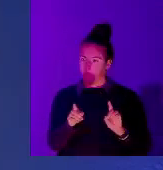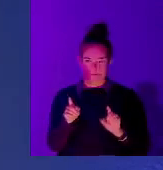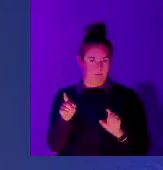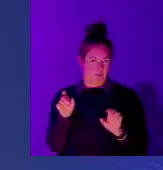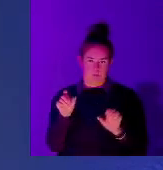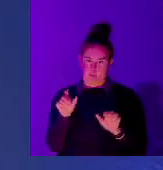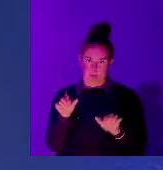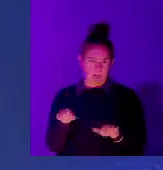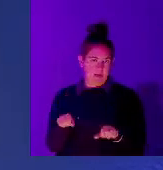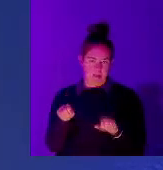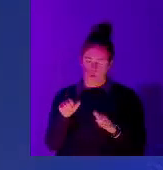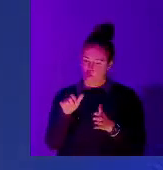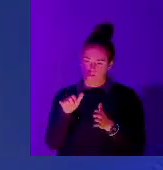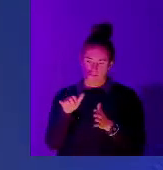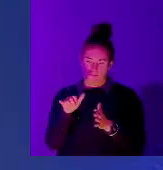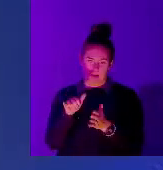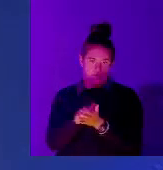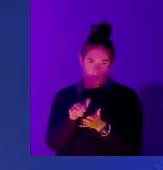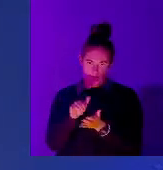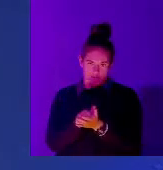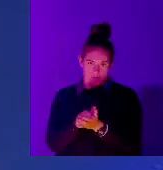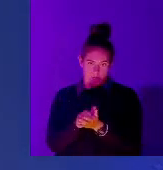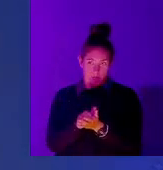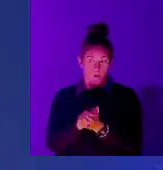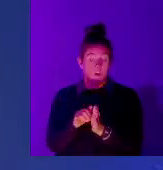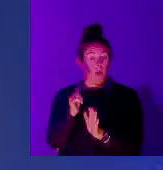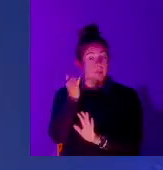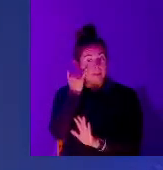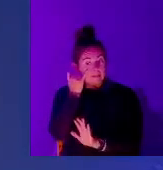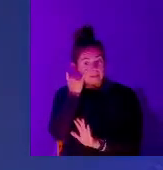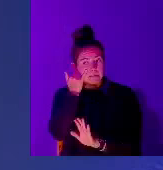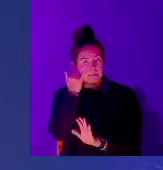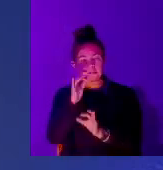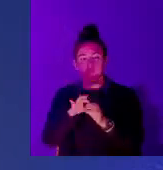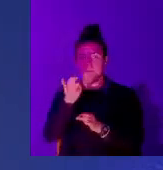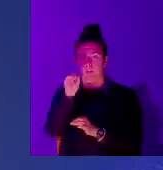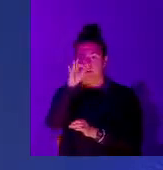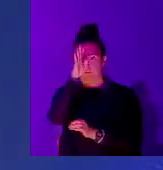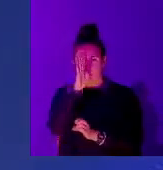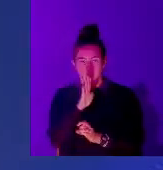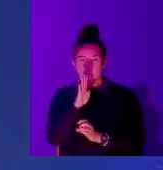the Spirit of God is doing them in you and through you.